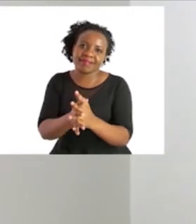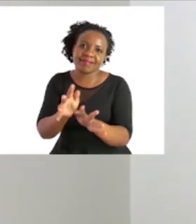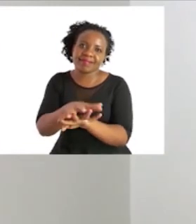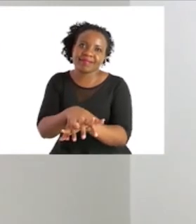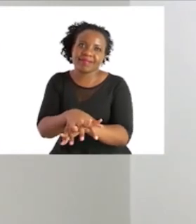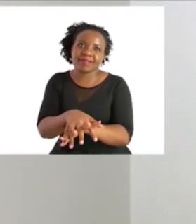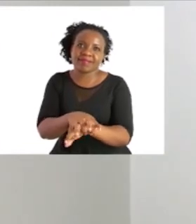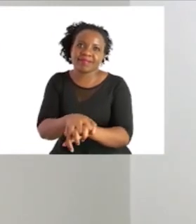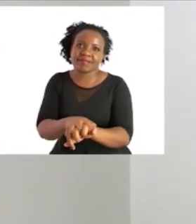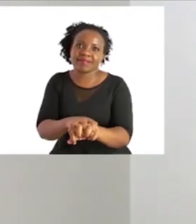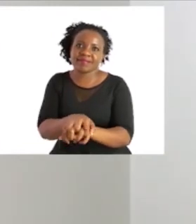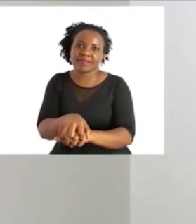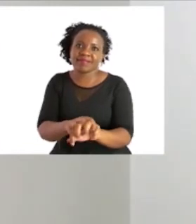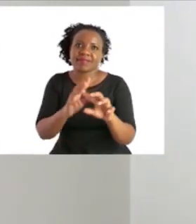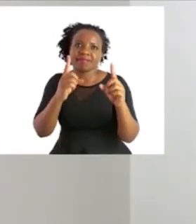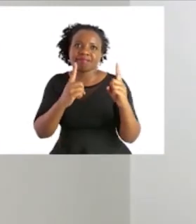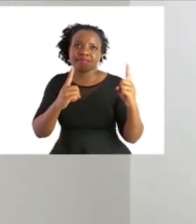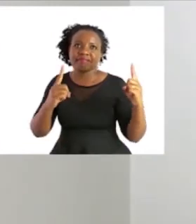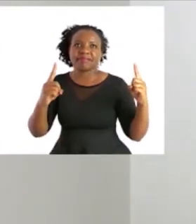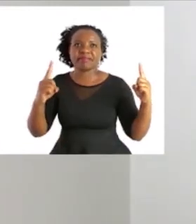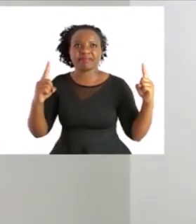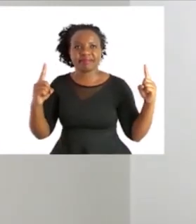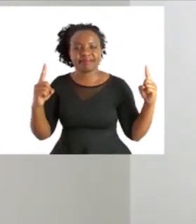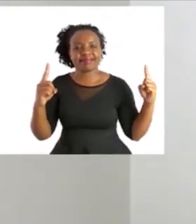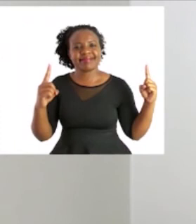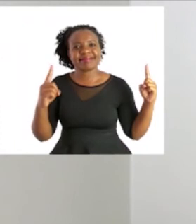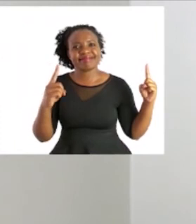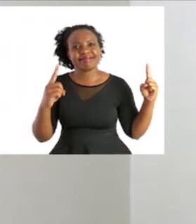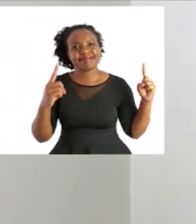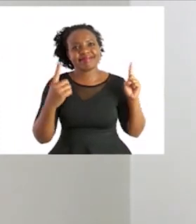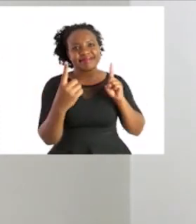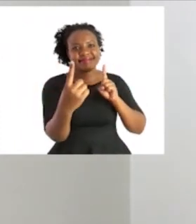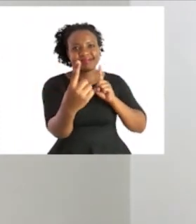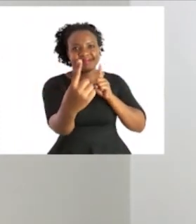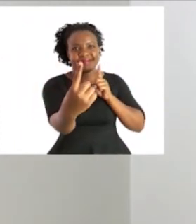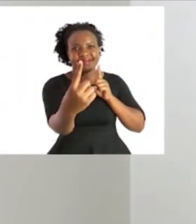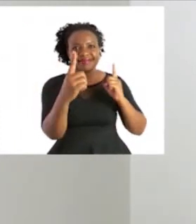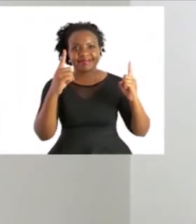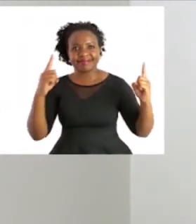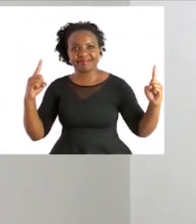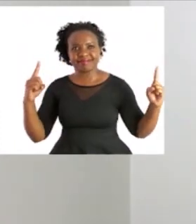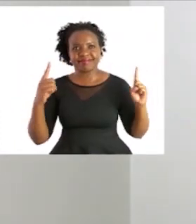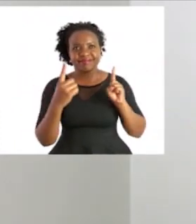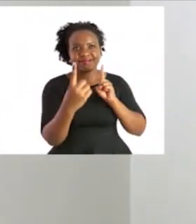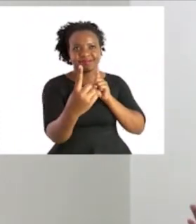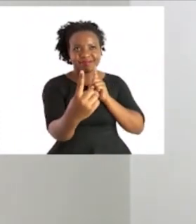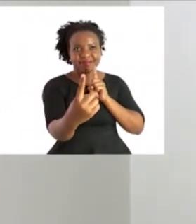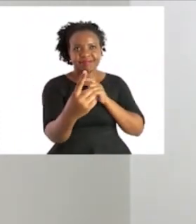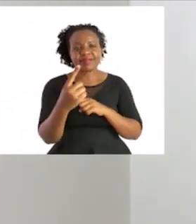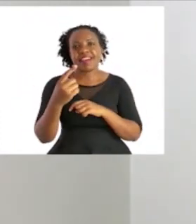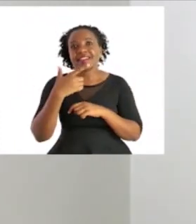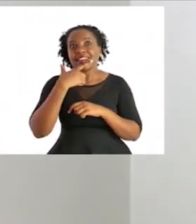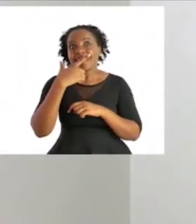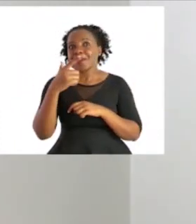fingers. And finally, maintain the social distance. Thank you, boys